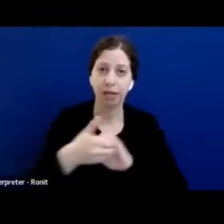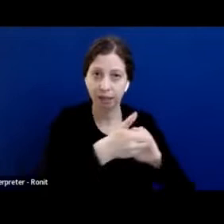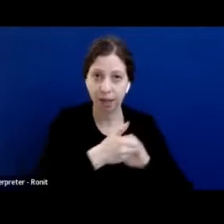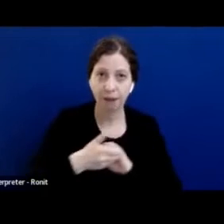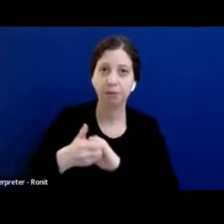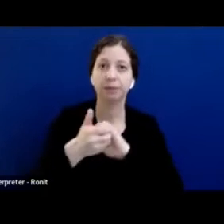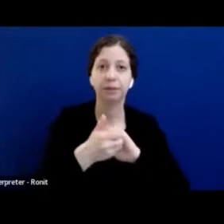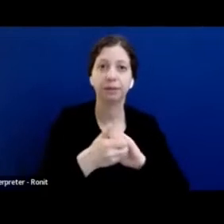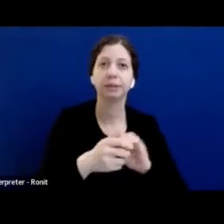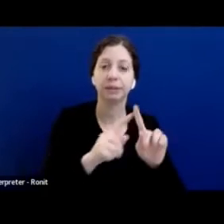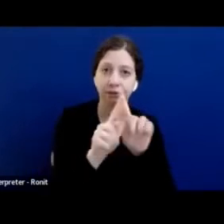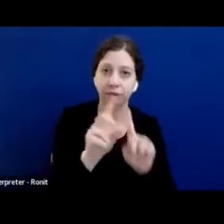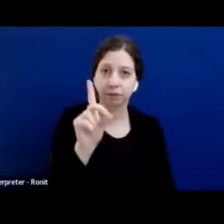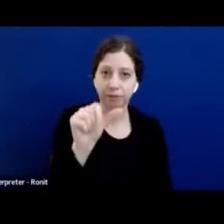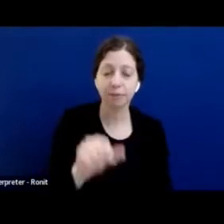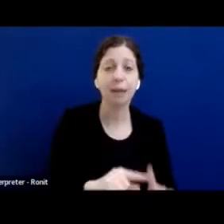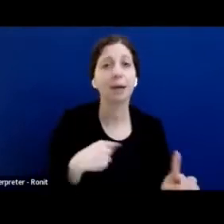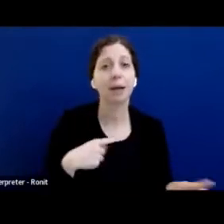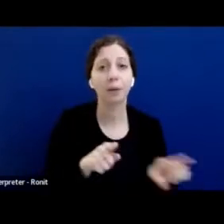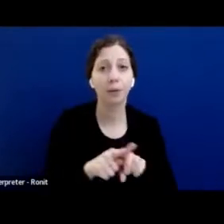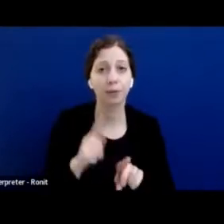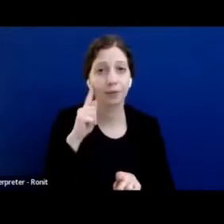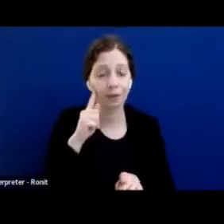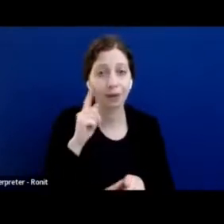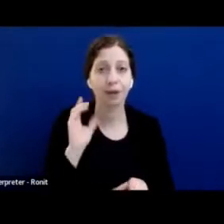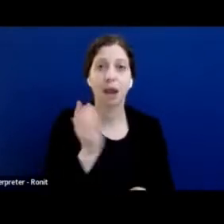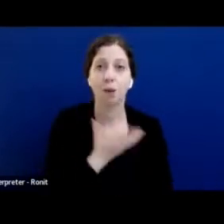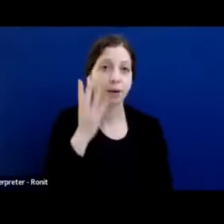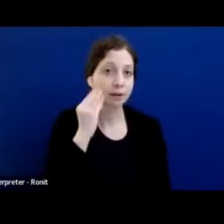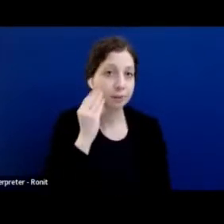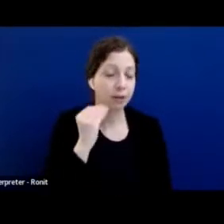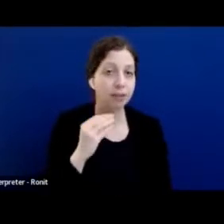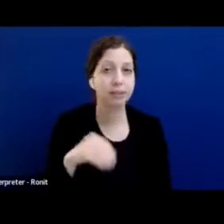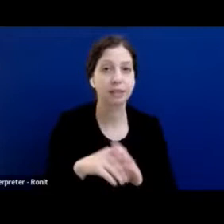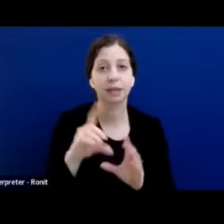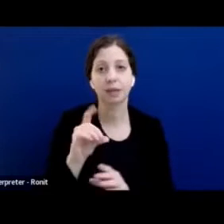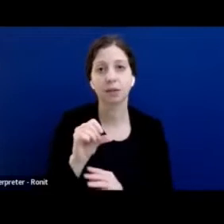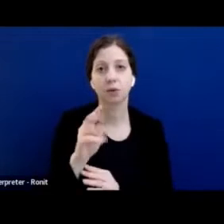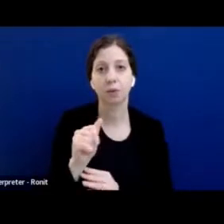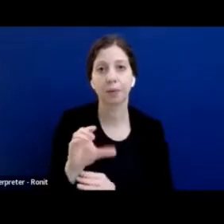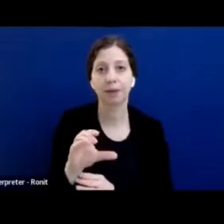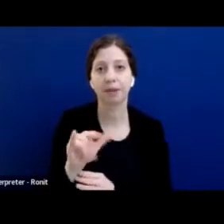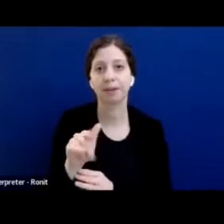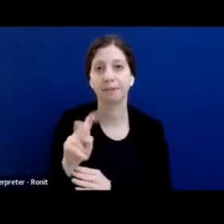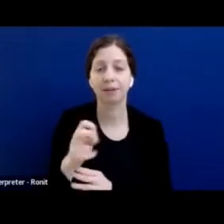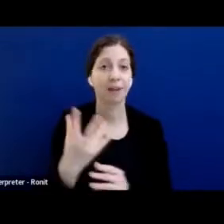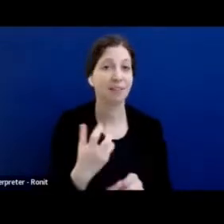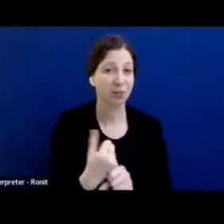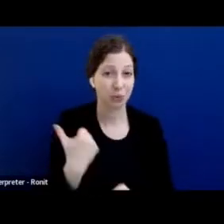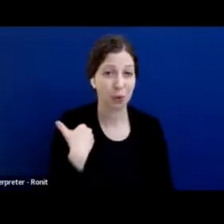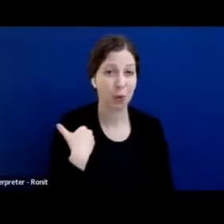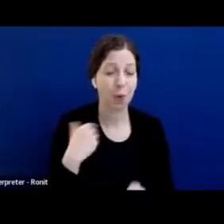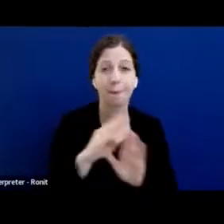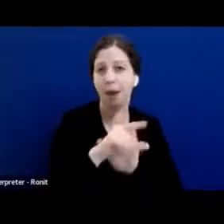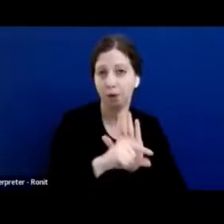across disabilities. But I also think that, our experience in domestic violence 5 years ago, just to give you a background,